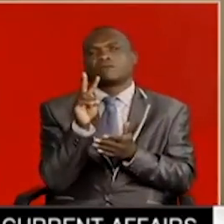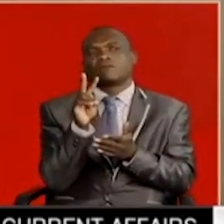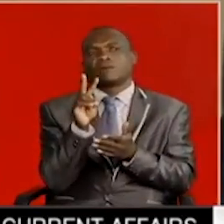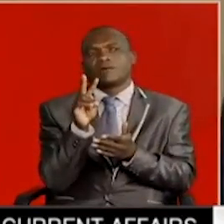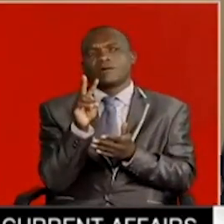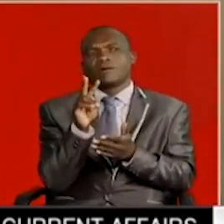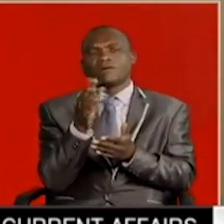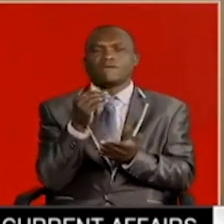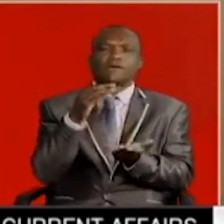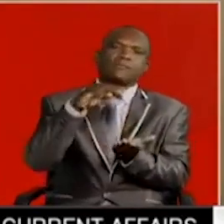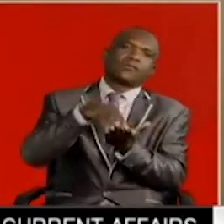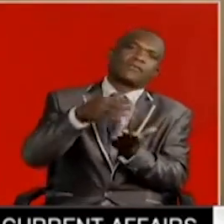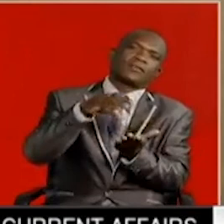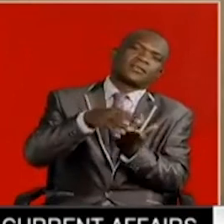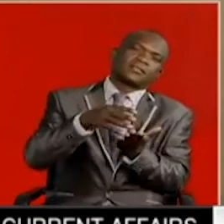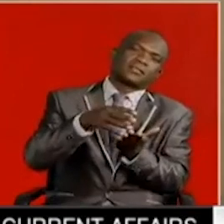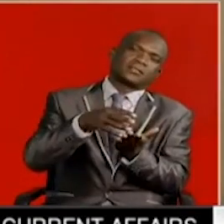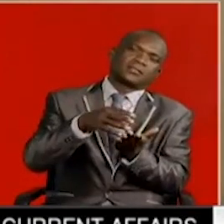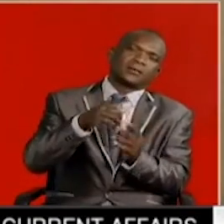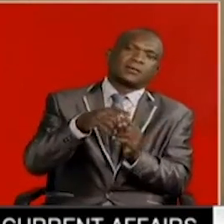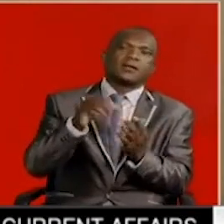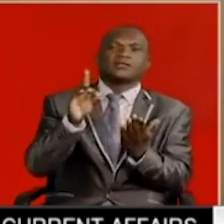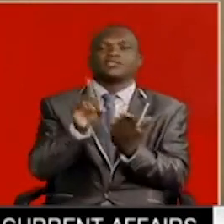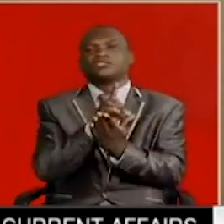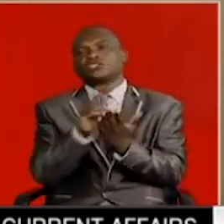for the provincial and districts,